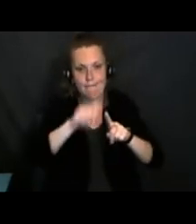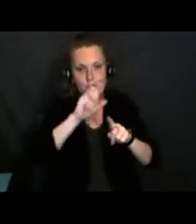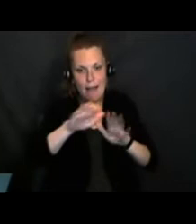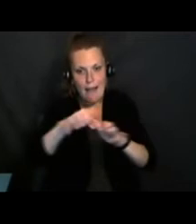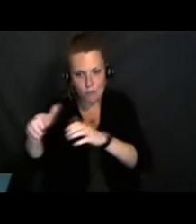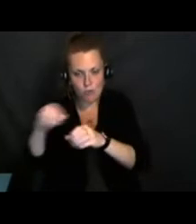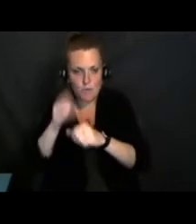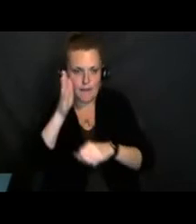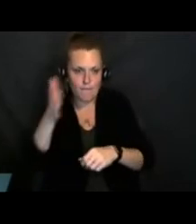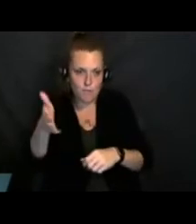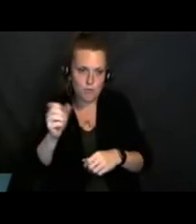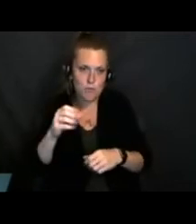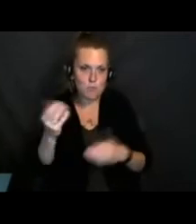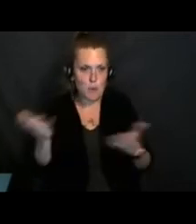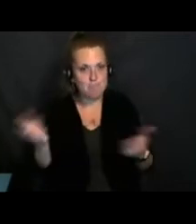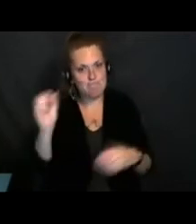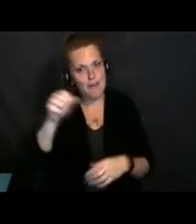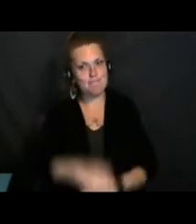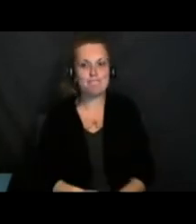future. So, yeah.